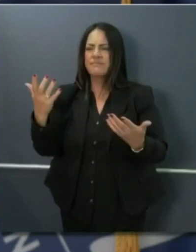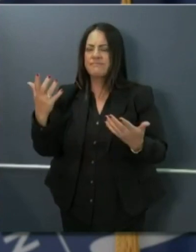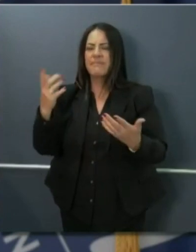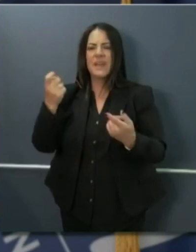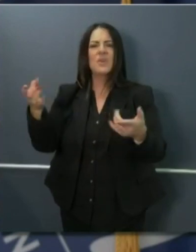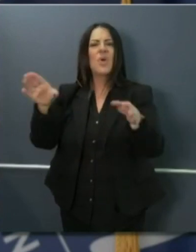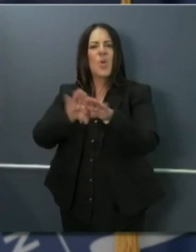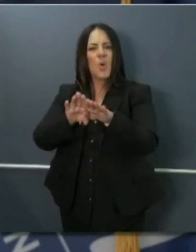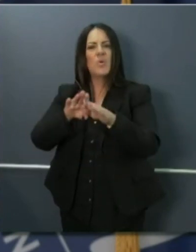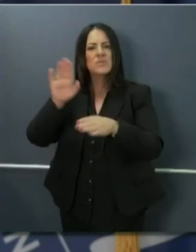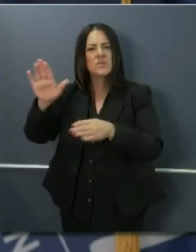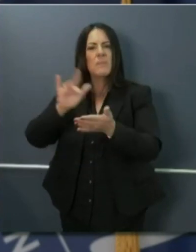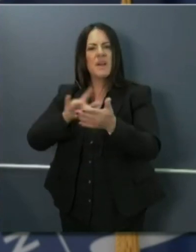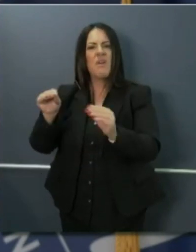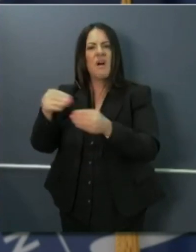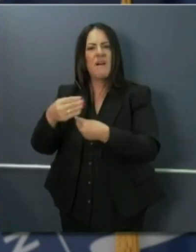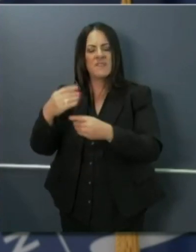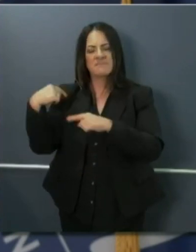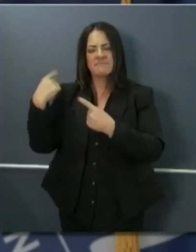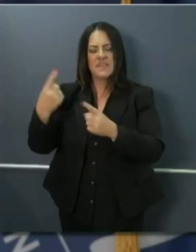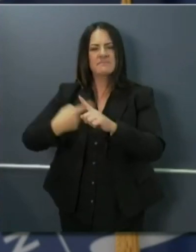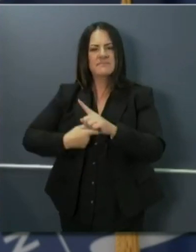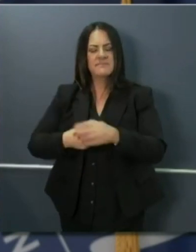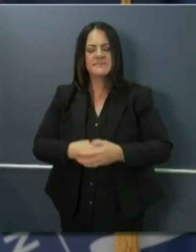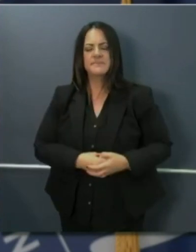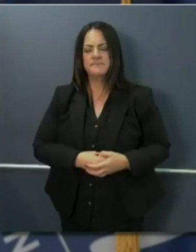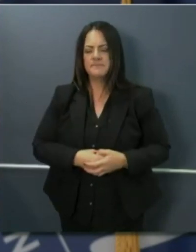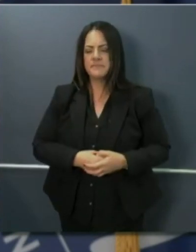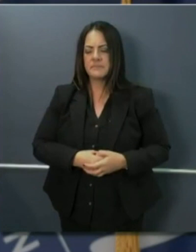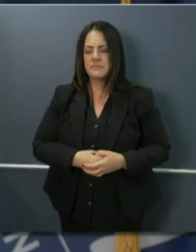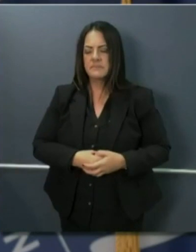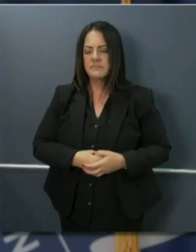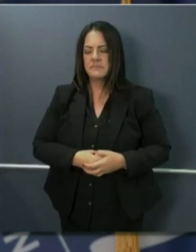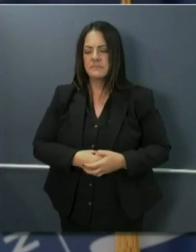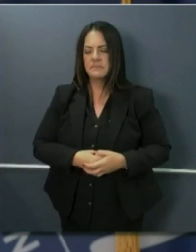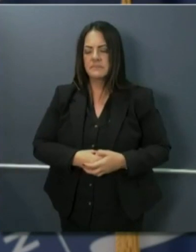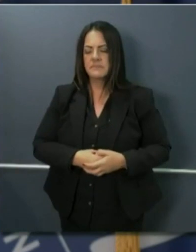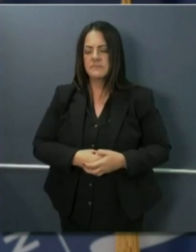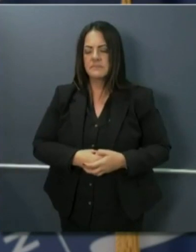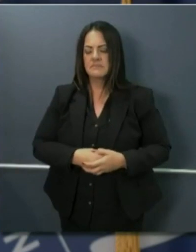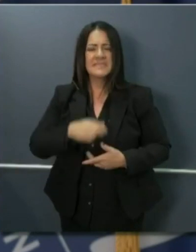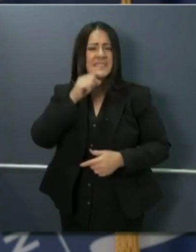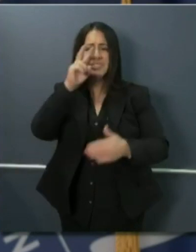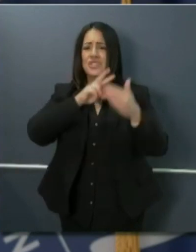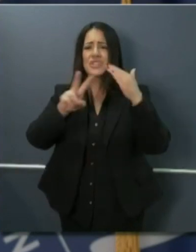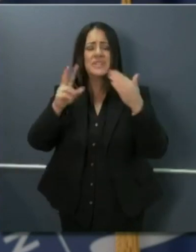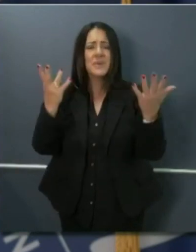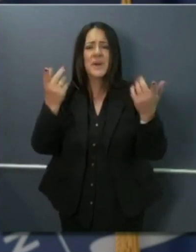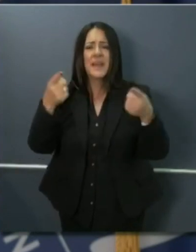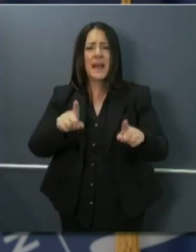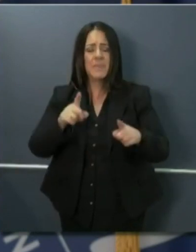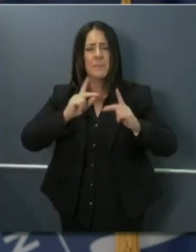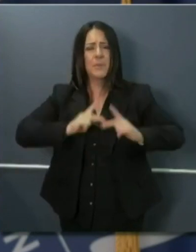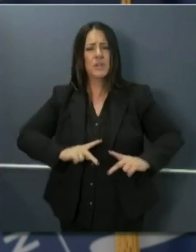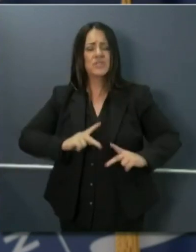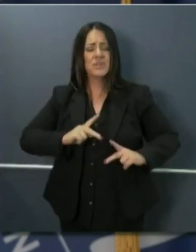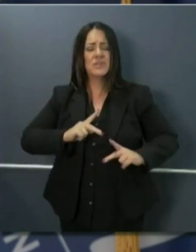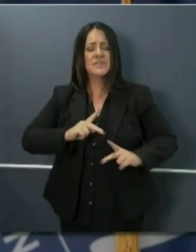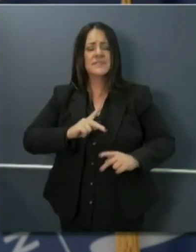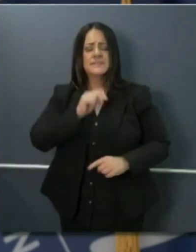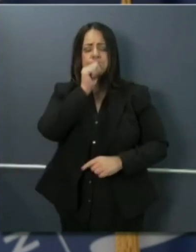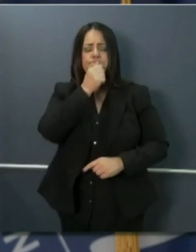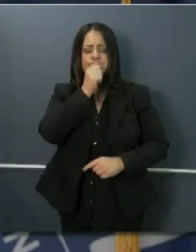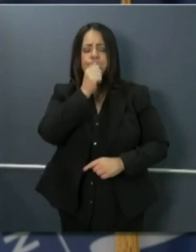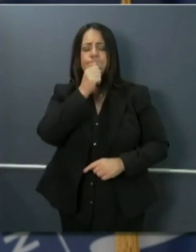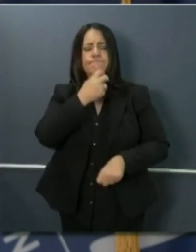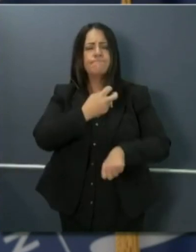past several weeks. But even amidst this uncertainty and personal hardship, over 500 physicians have